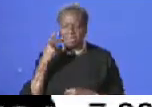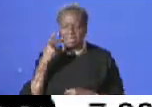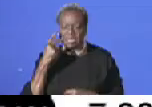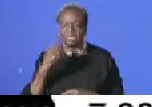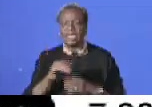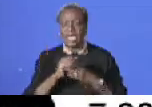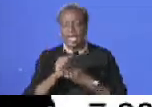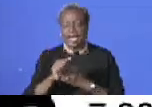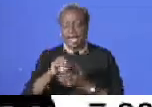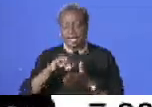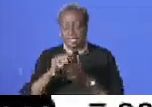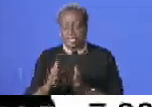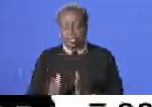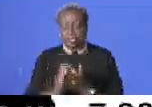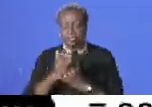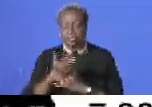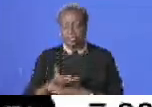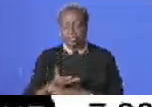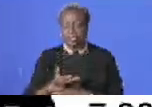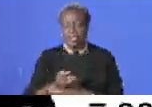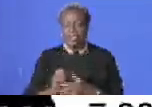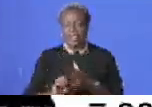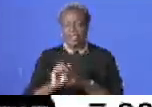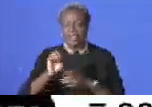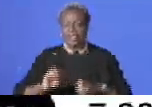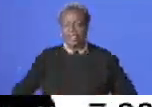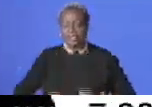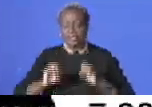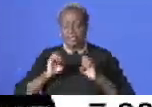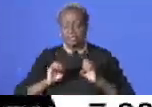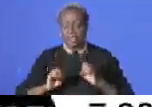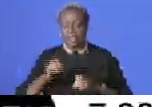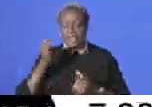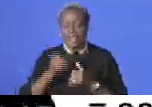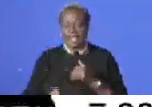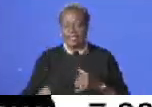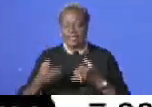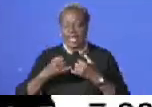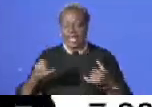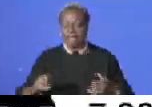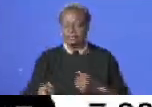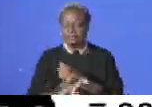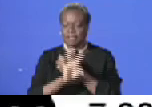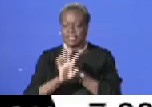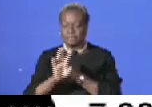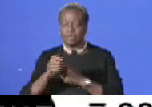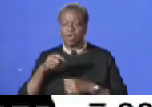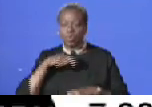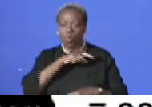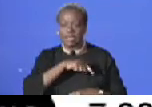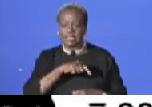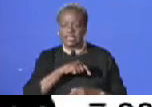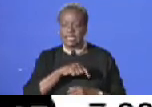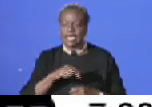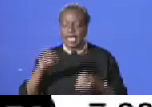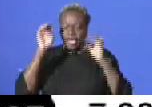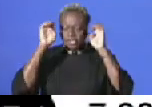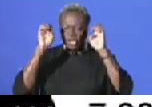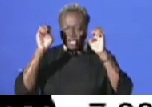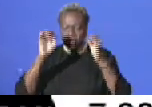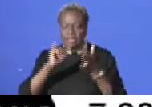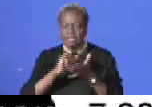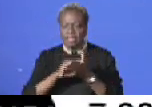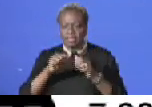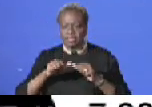students through the existing plan, as this will be the last line of defense for a quality education. She says dialogue continues